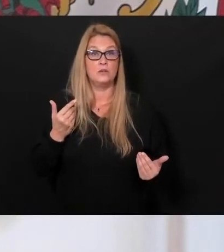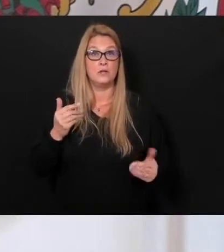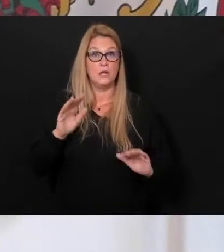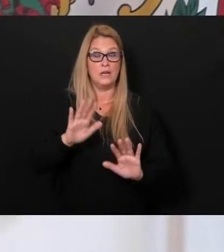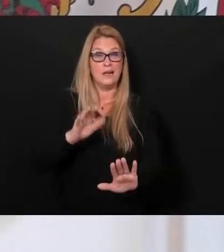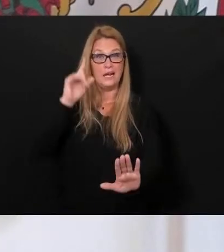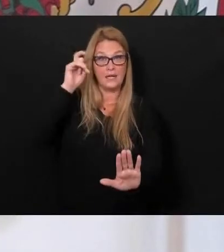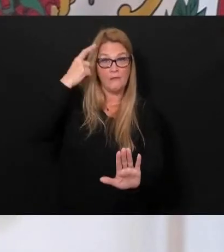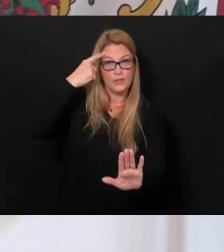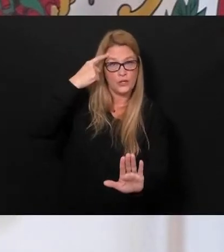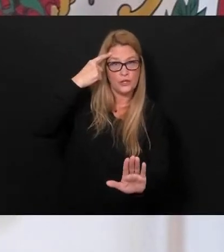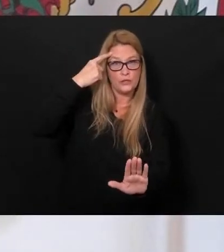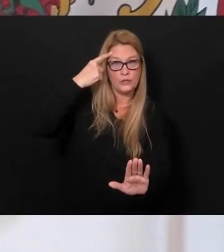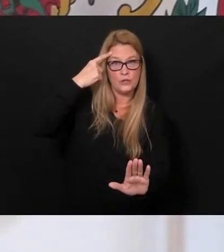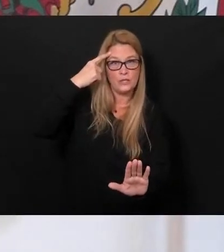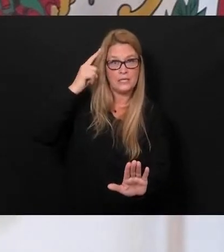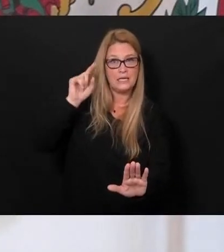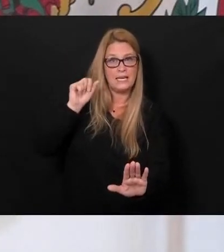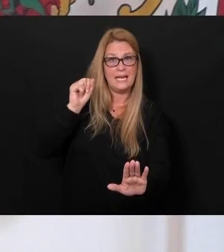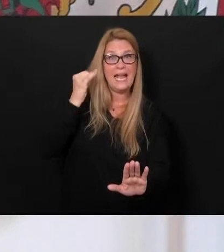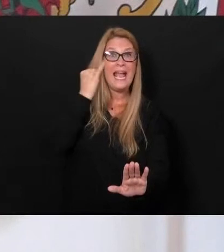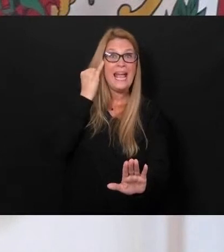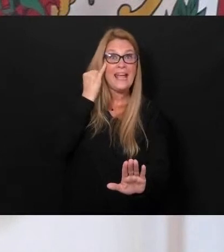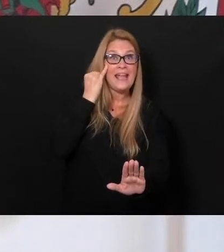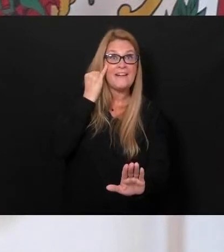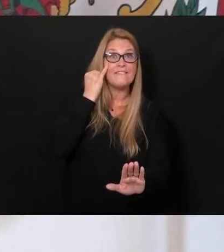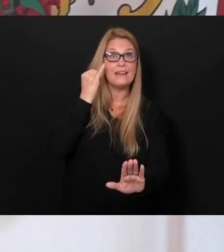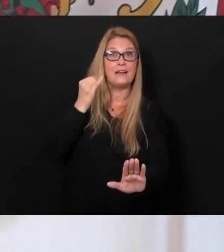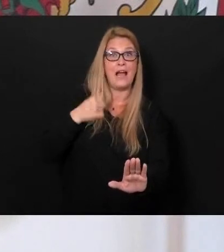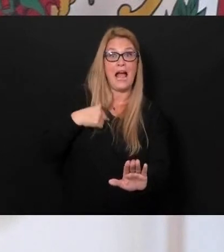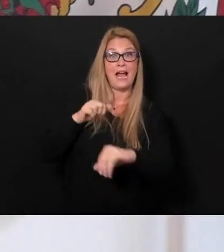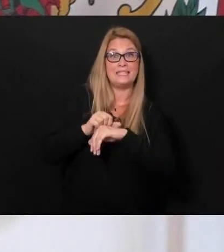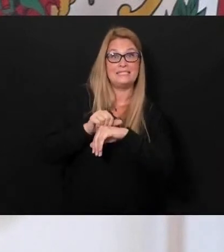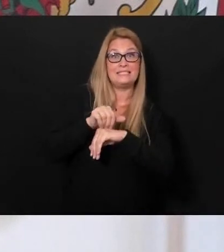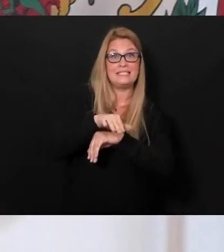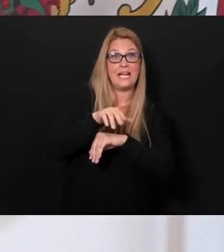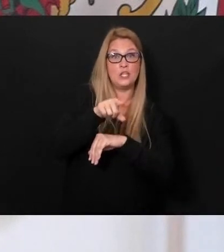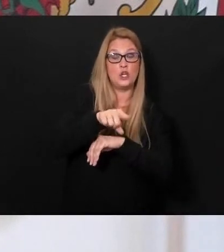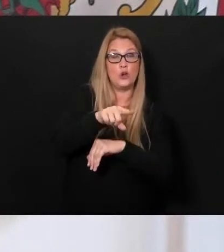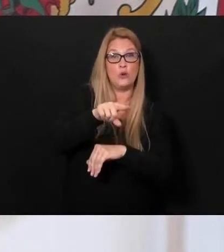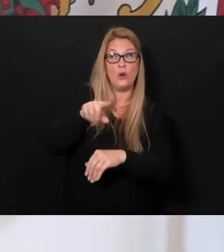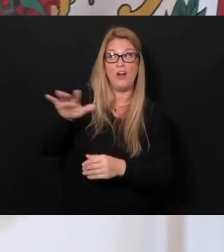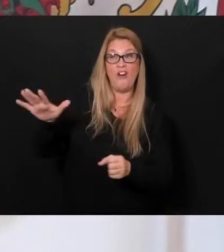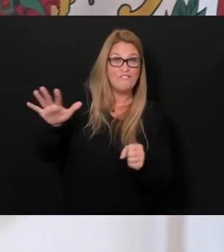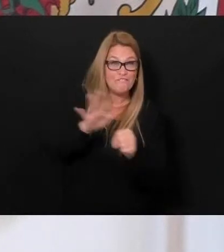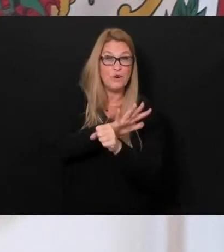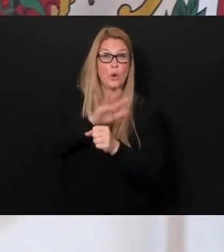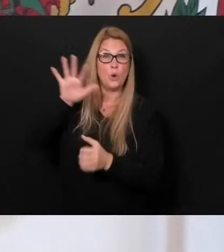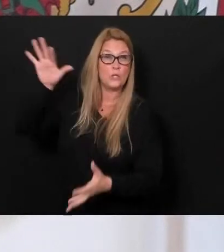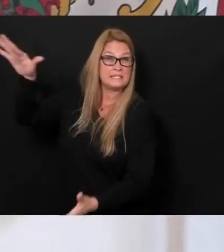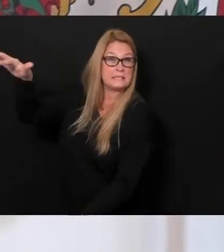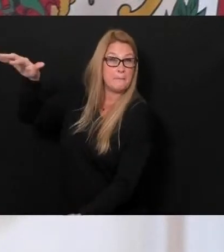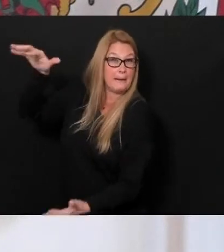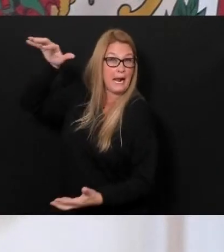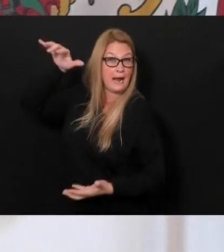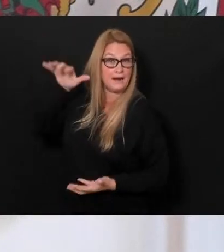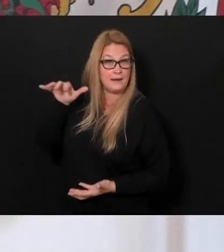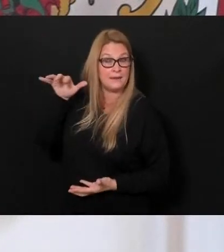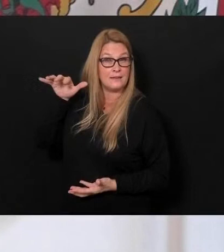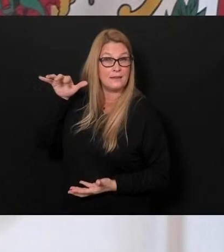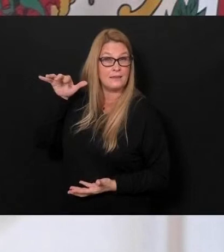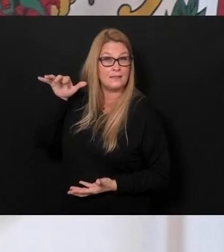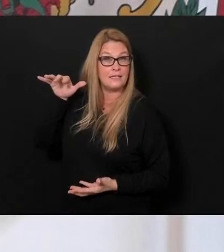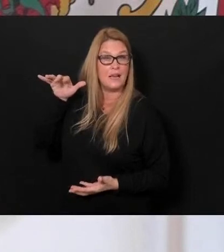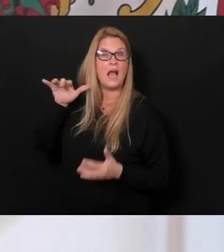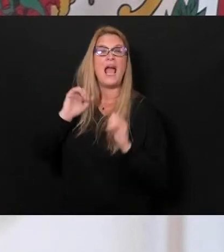Governor, if you were to have all the supply that you wanted, tell me